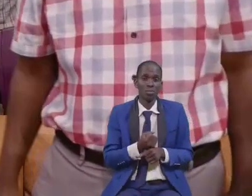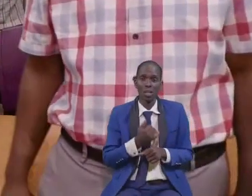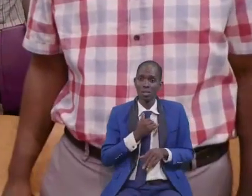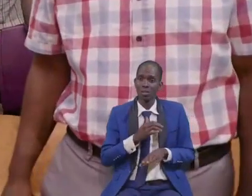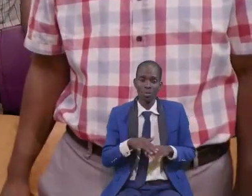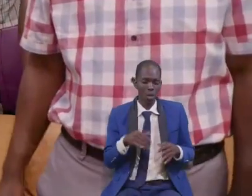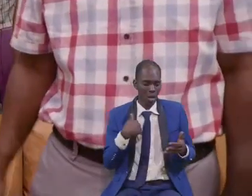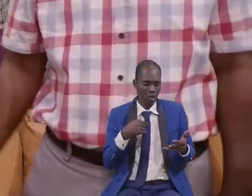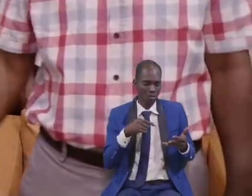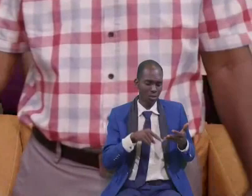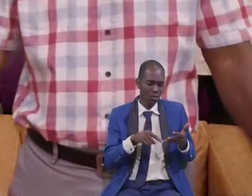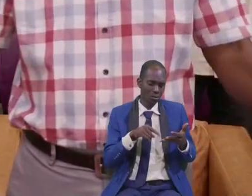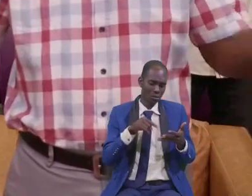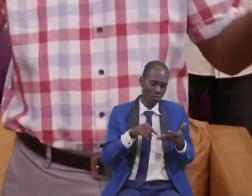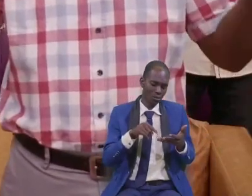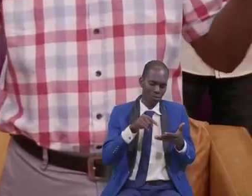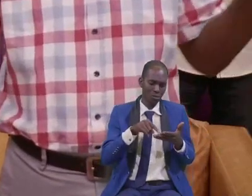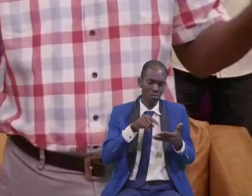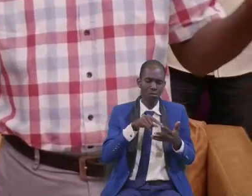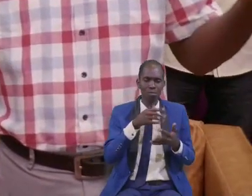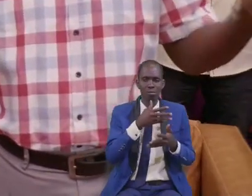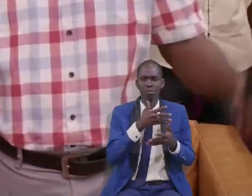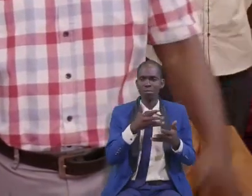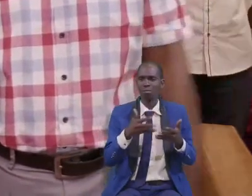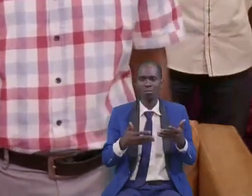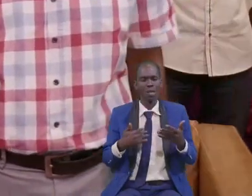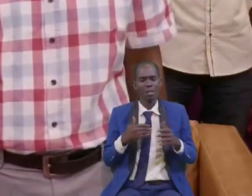don't have that?